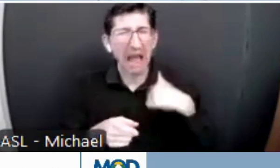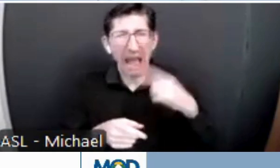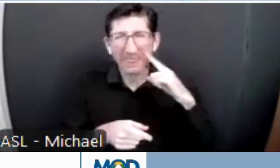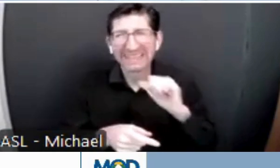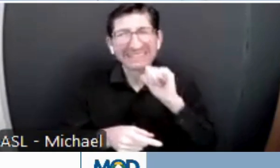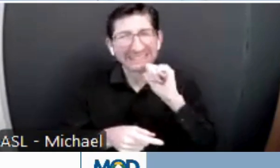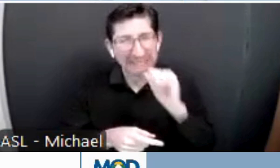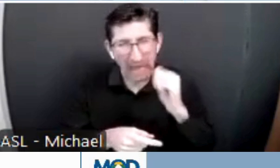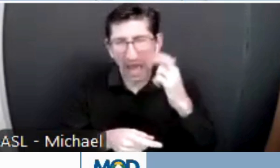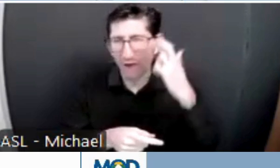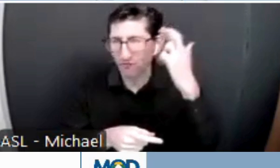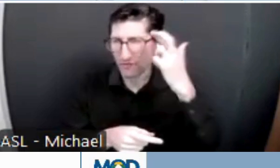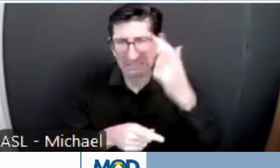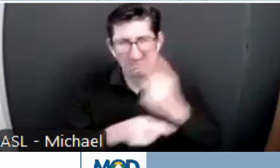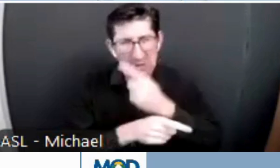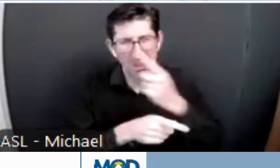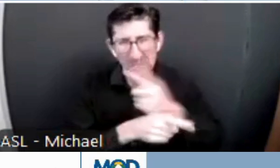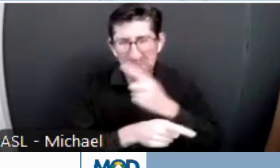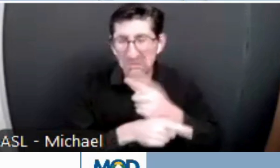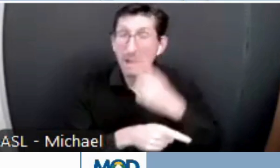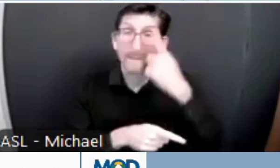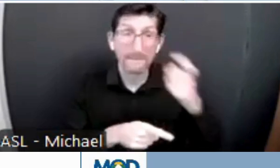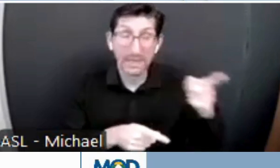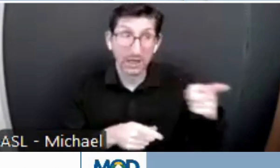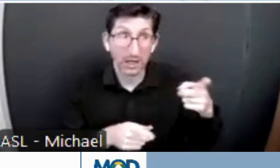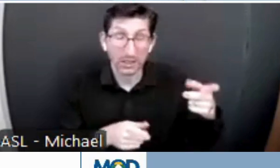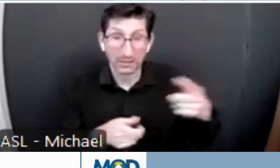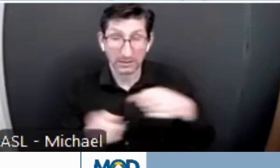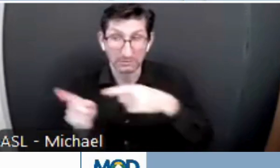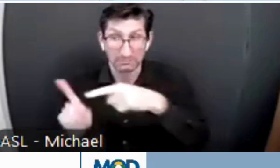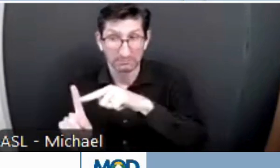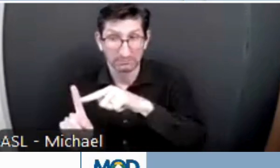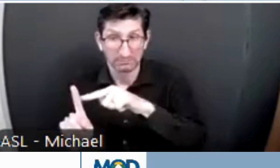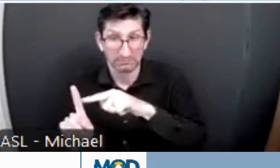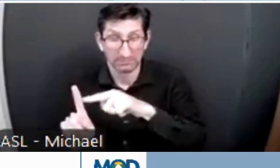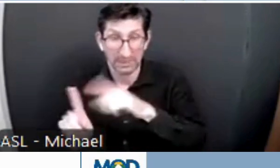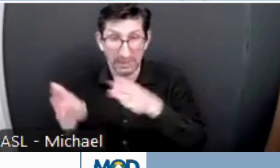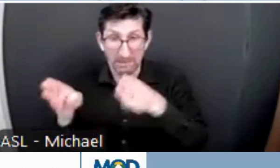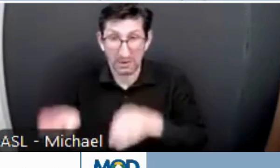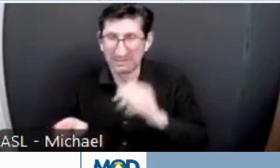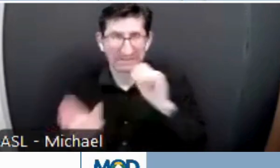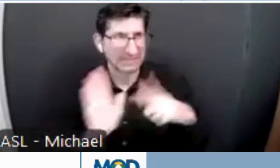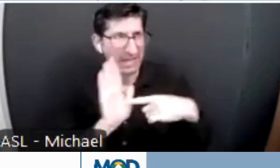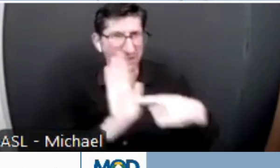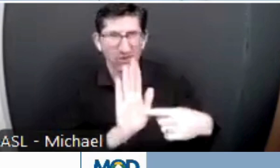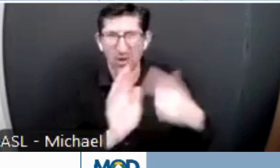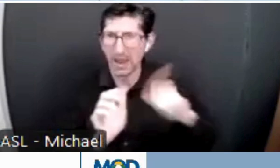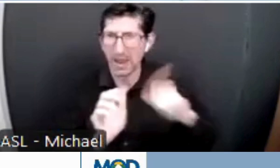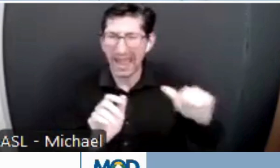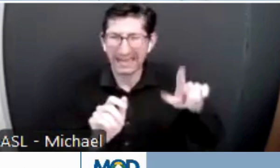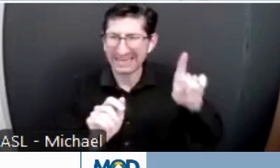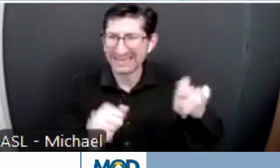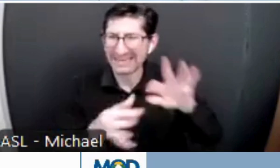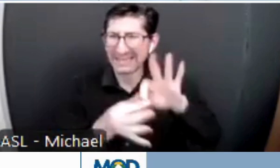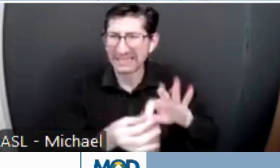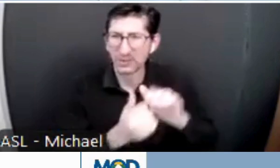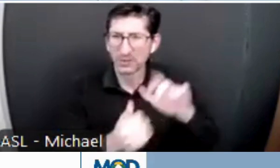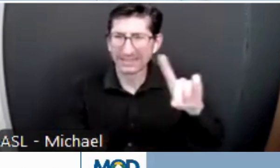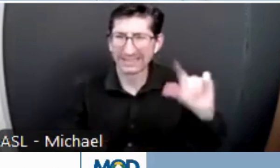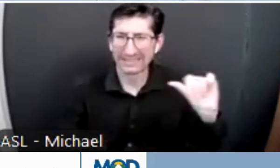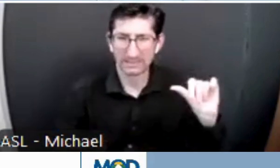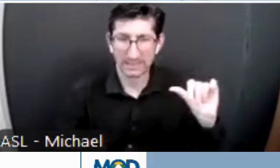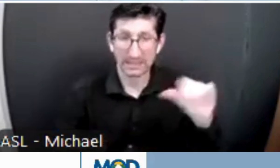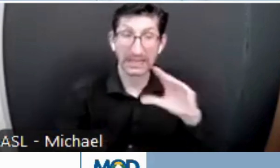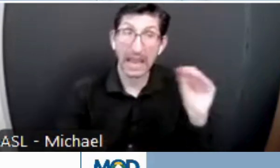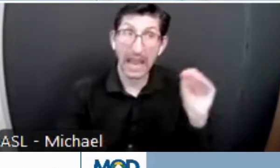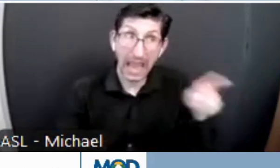unreasonable. They haven't shown any disability-related need, and it's also unlikely that they're going to